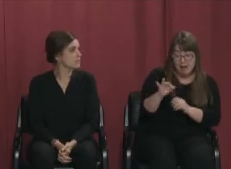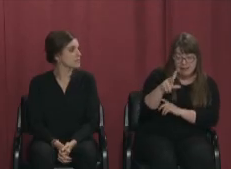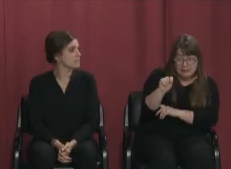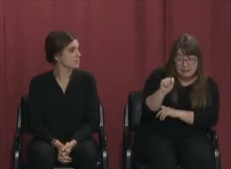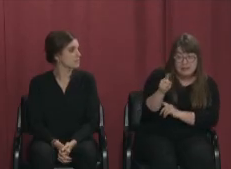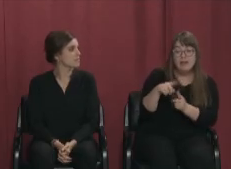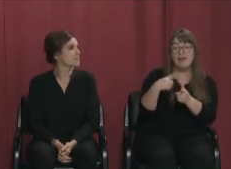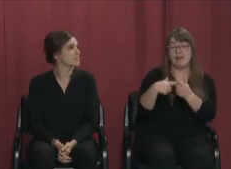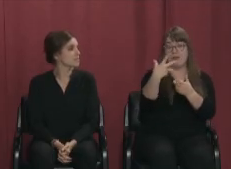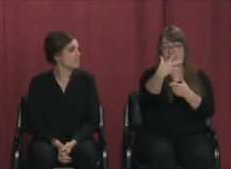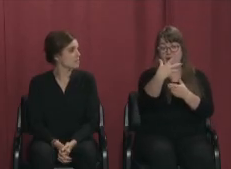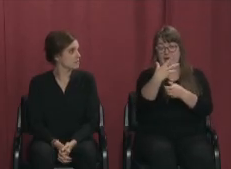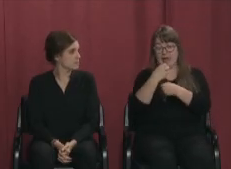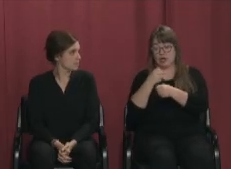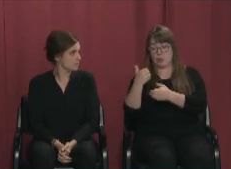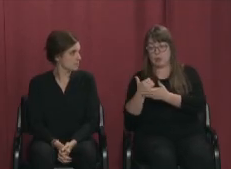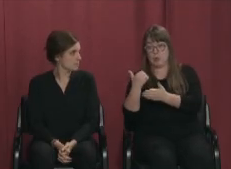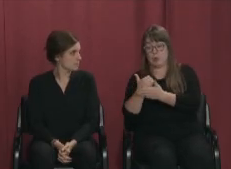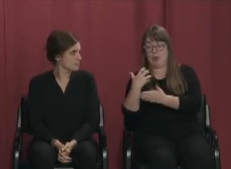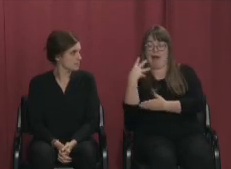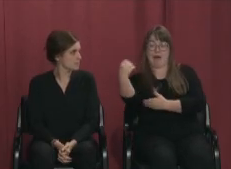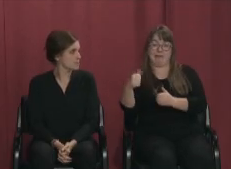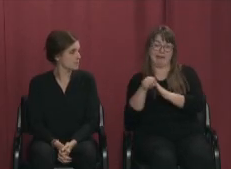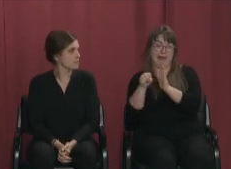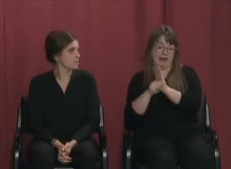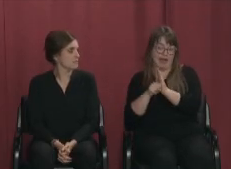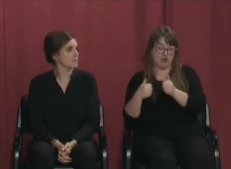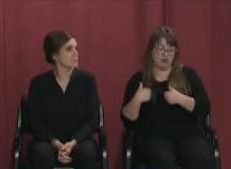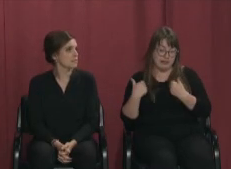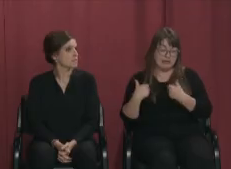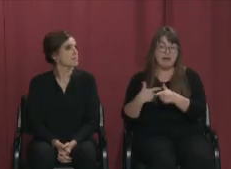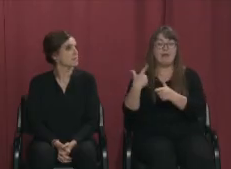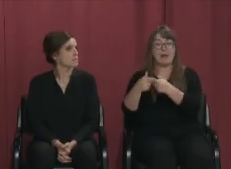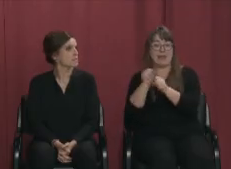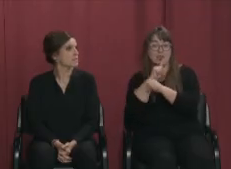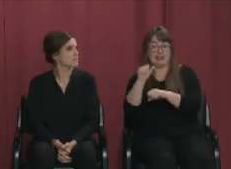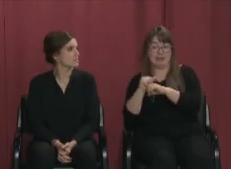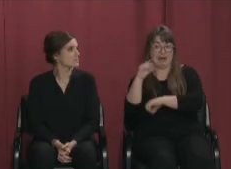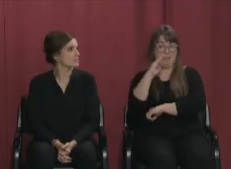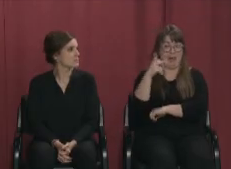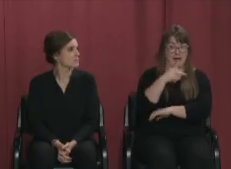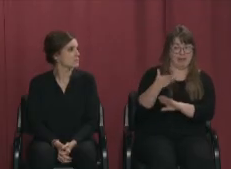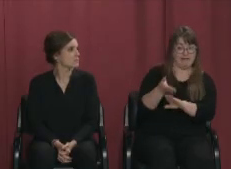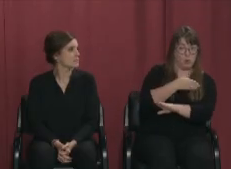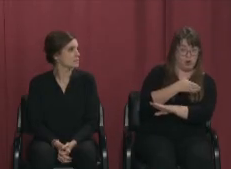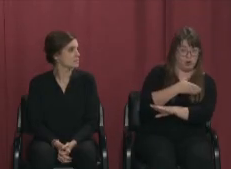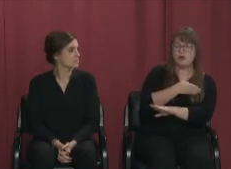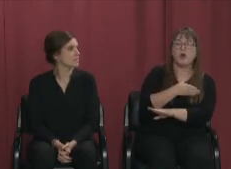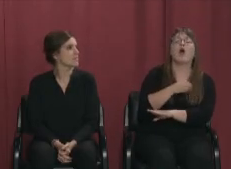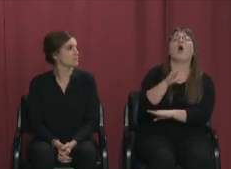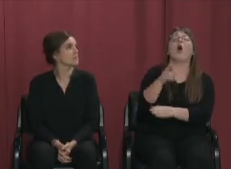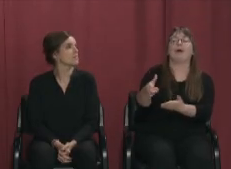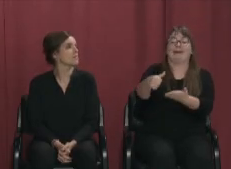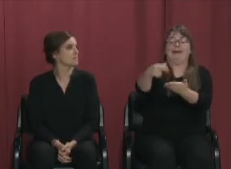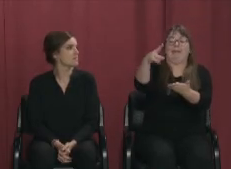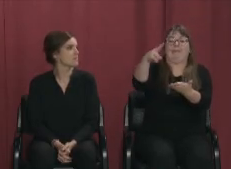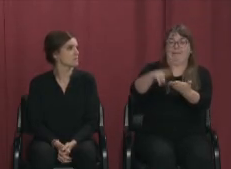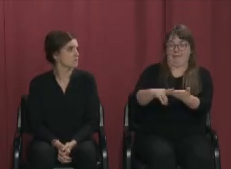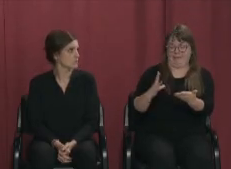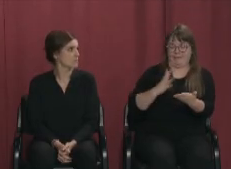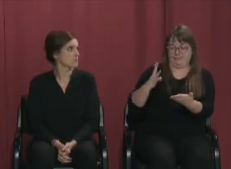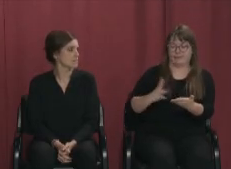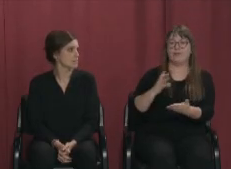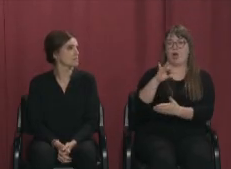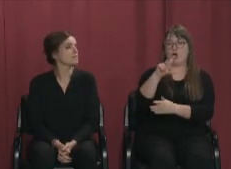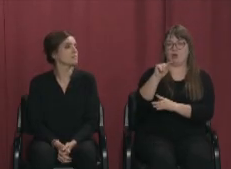address, and then she would need to make sure she leaves time to get that back before November 3rd, or I should say postmarked, thank you, by November